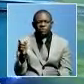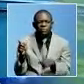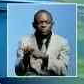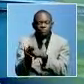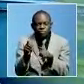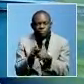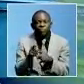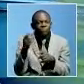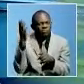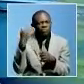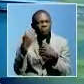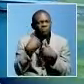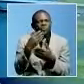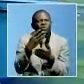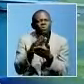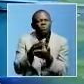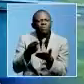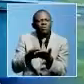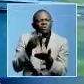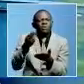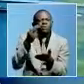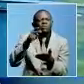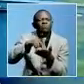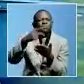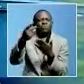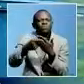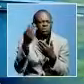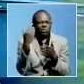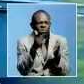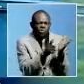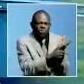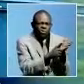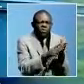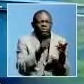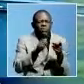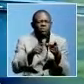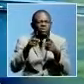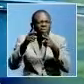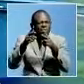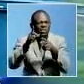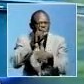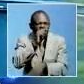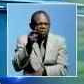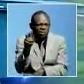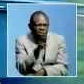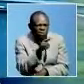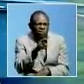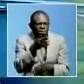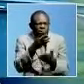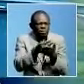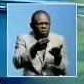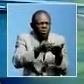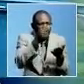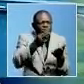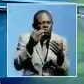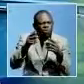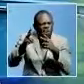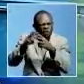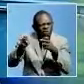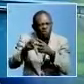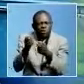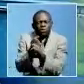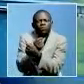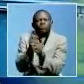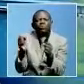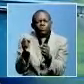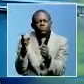a fundraising campaign in Lusaka and Livingston to save Makono village from the corrosive action of the Zambezi River,